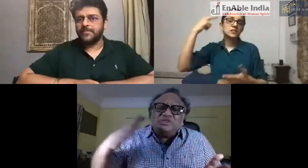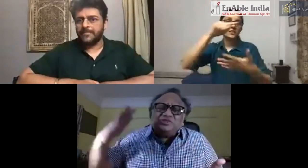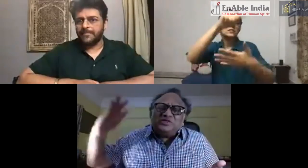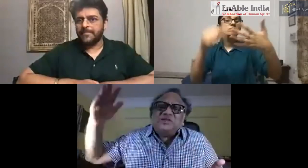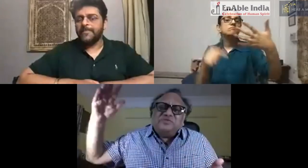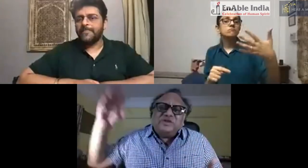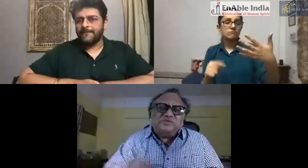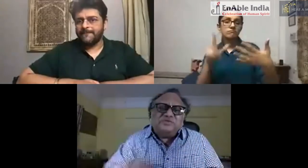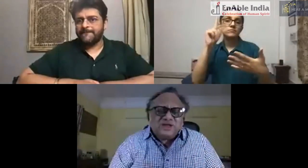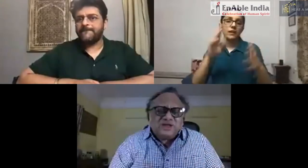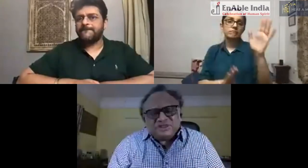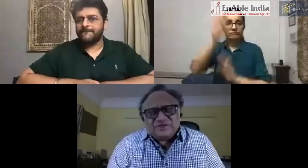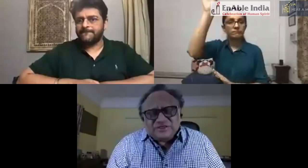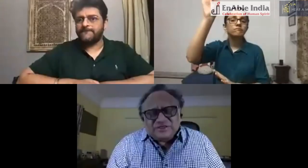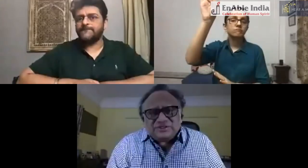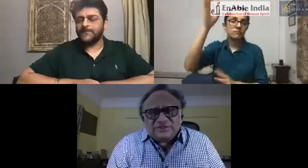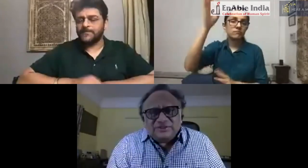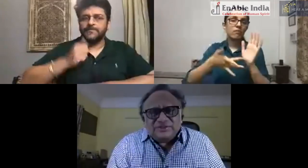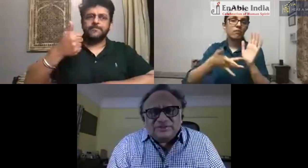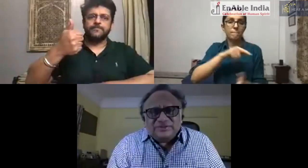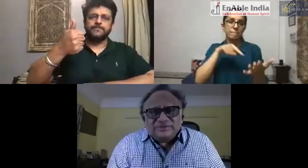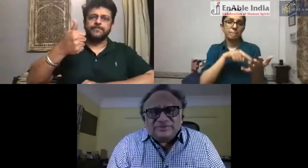this second wave has increased.